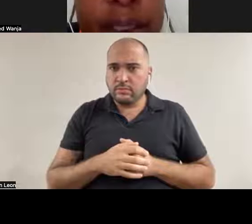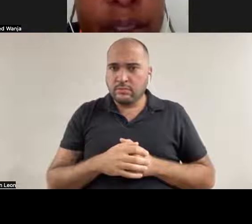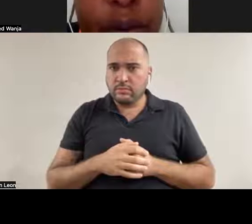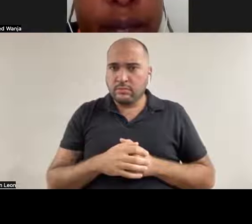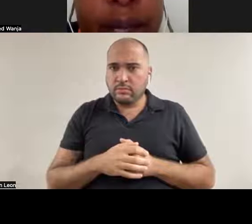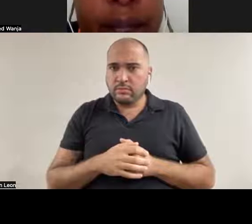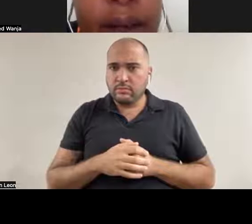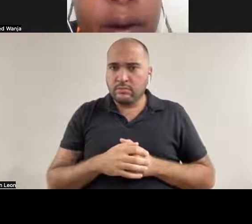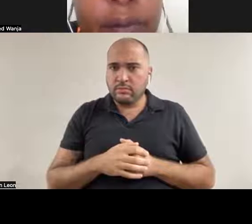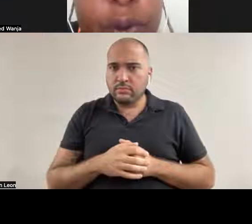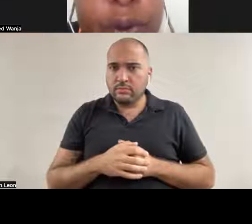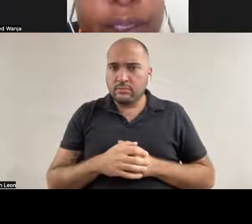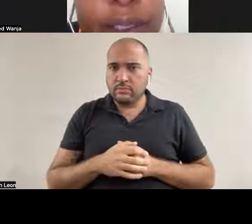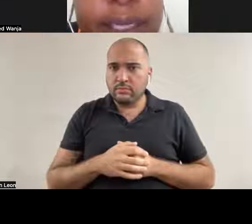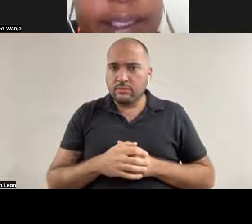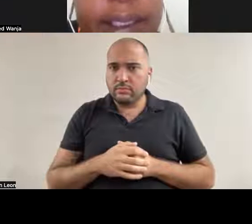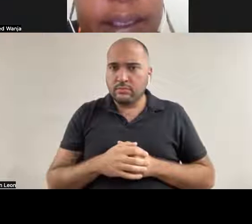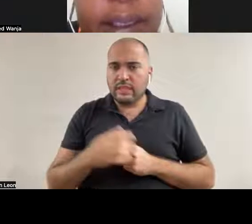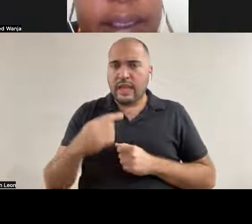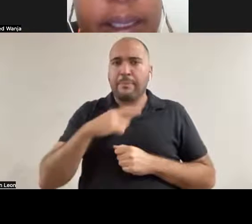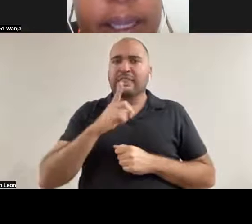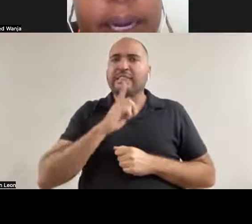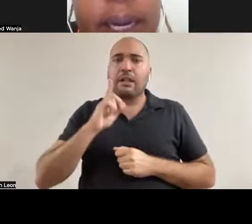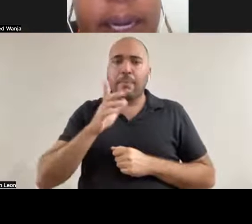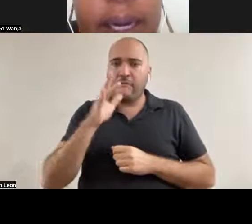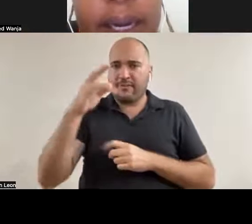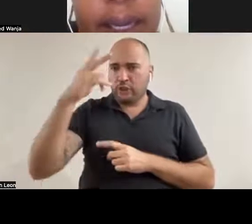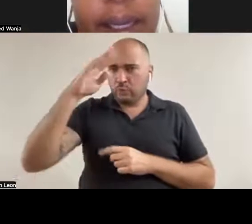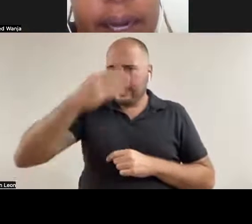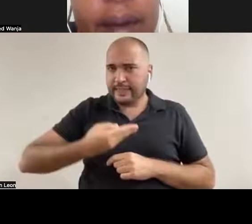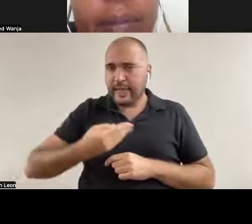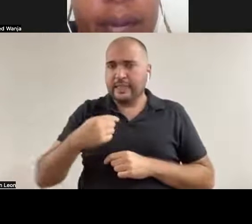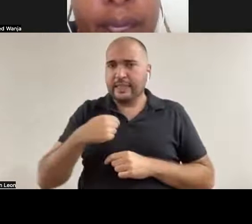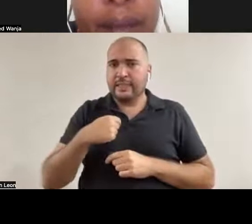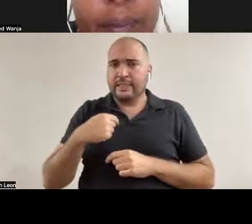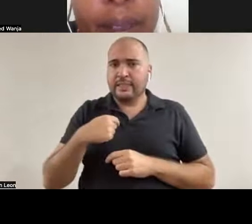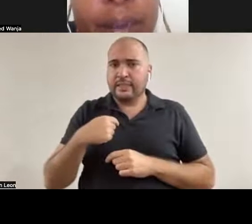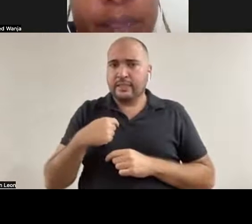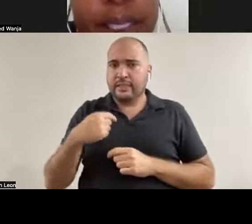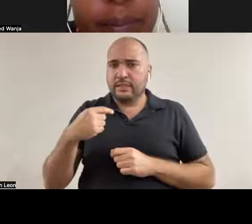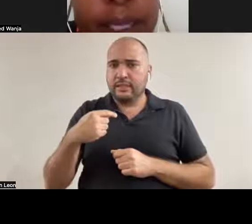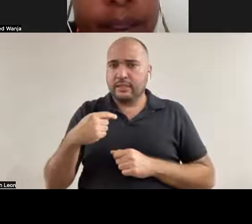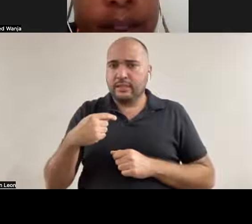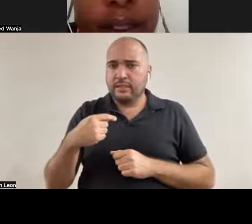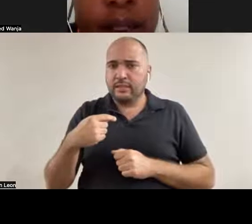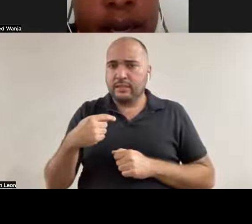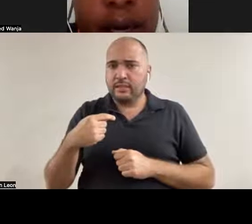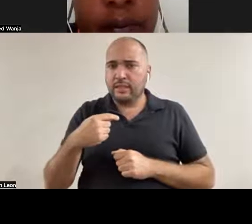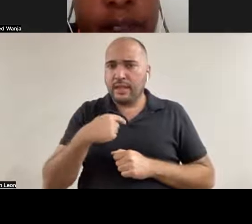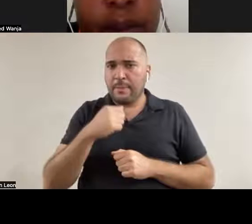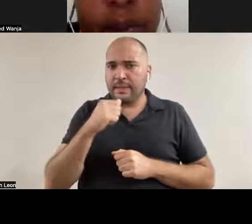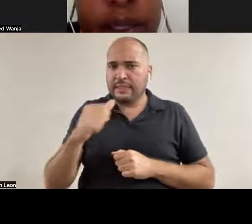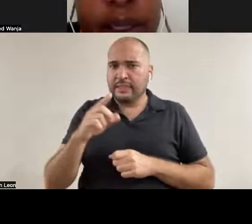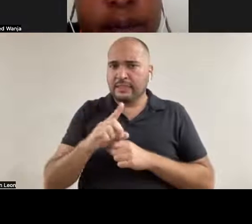I'm a single mother of 2 sons. I am an epileptic person